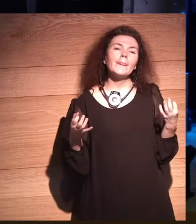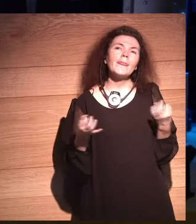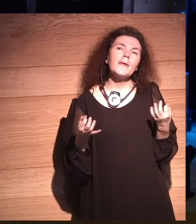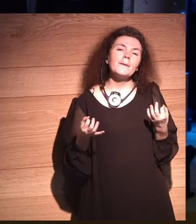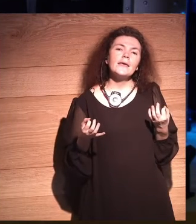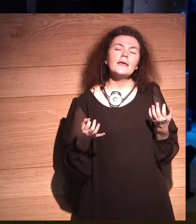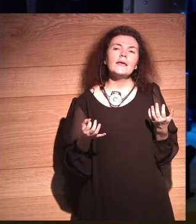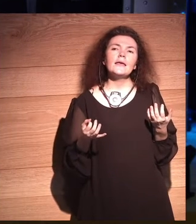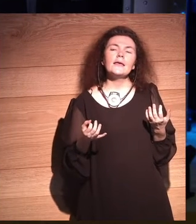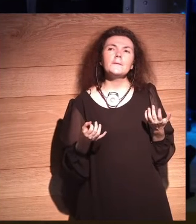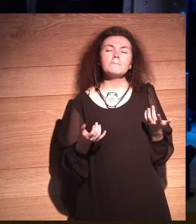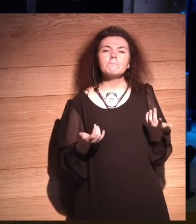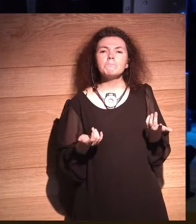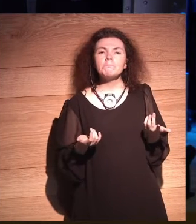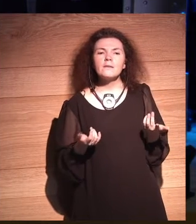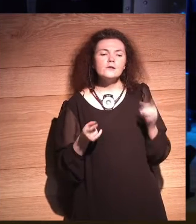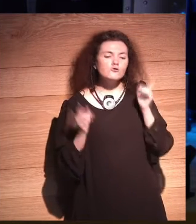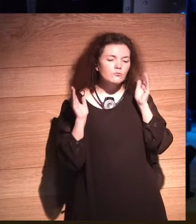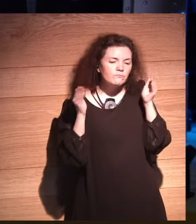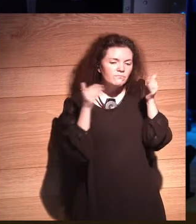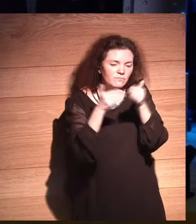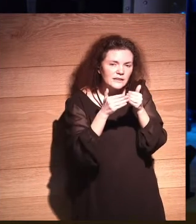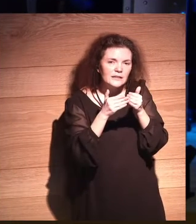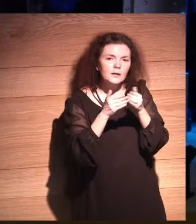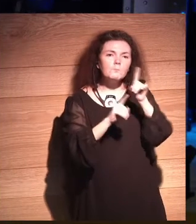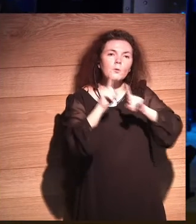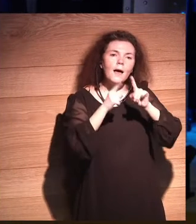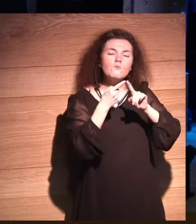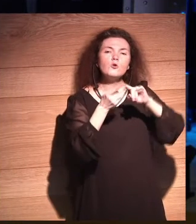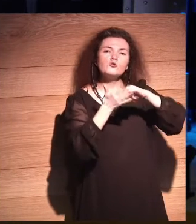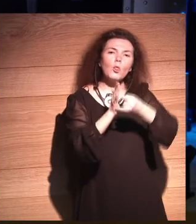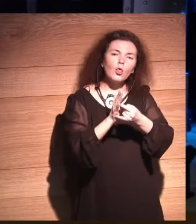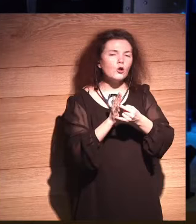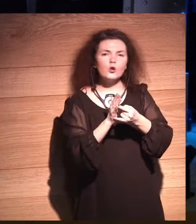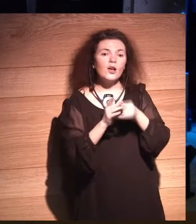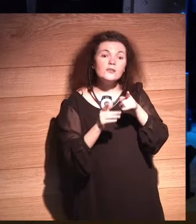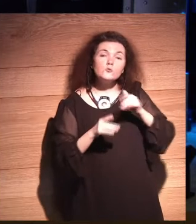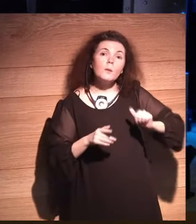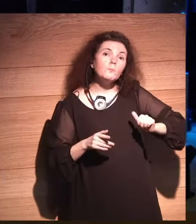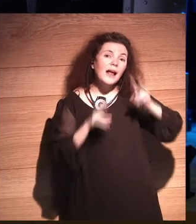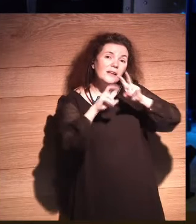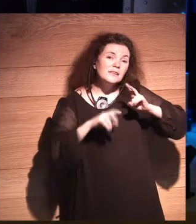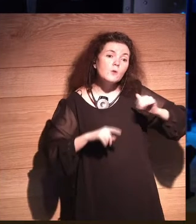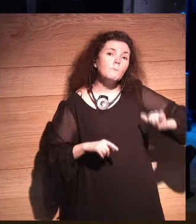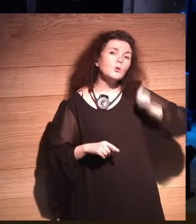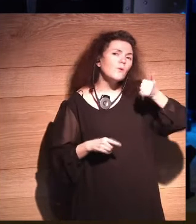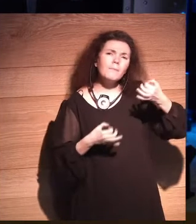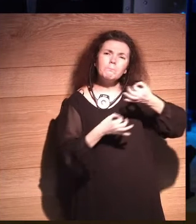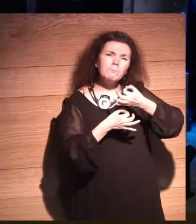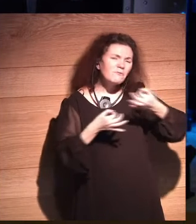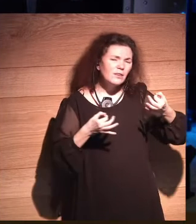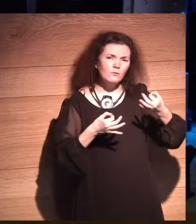just solving a problem, but this exciting opportunity we have now in between, which is to both advance